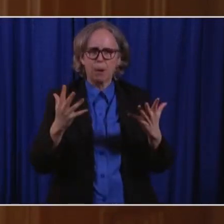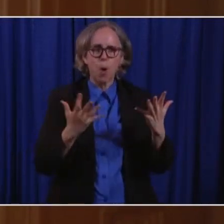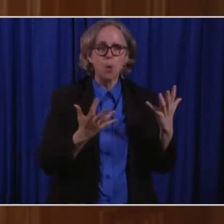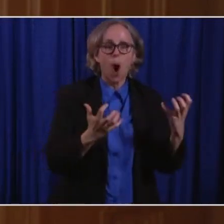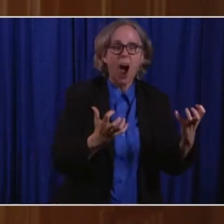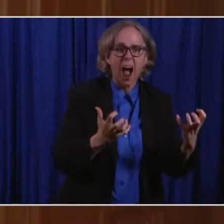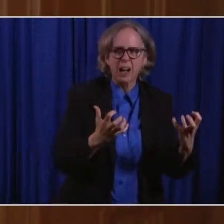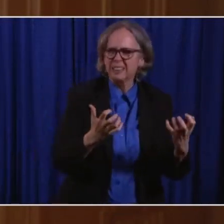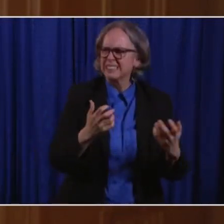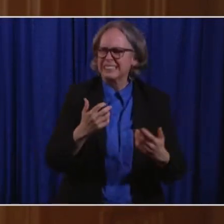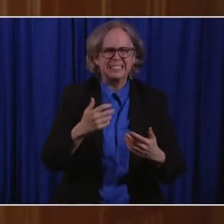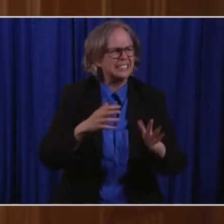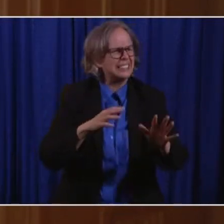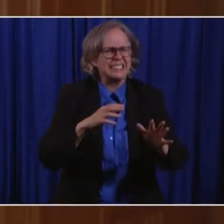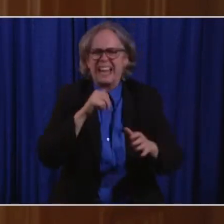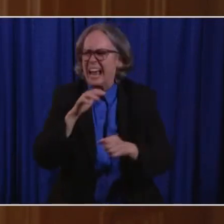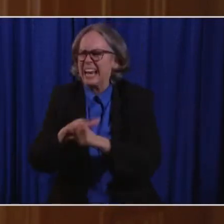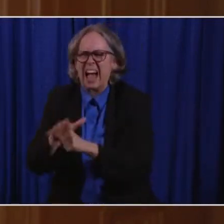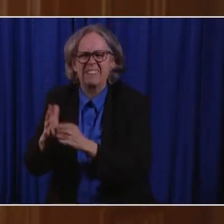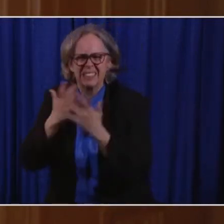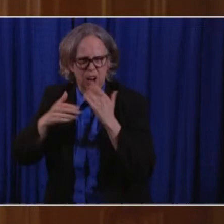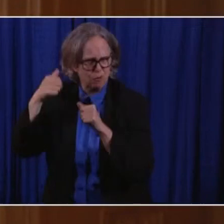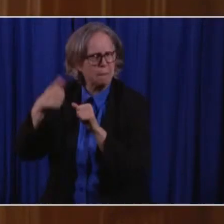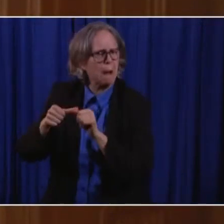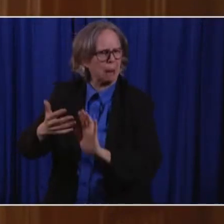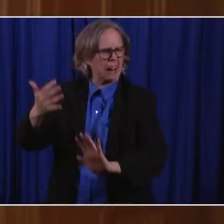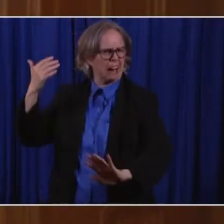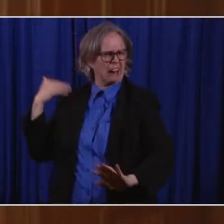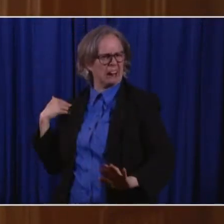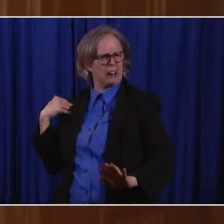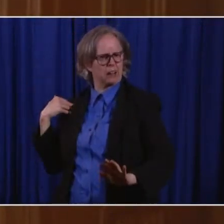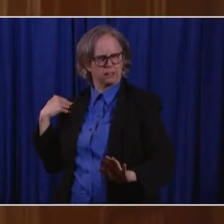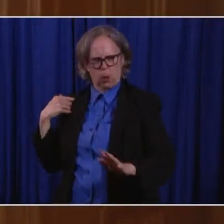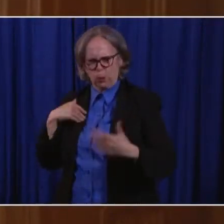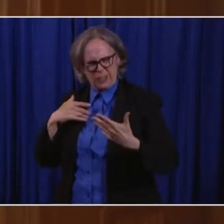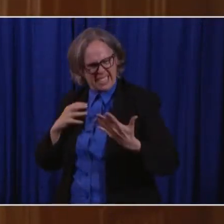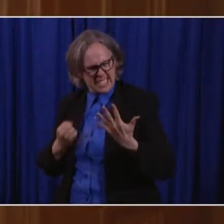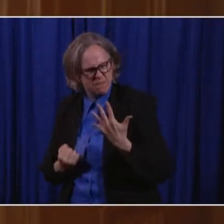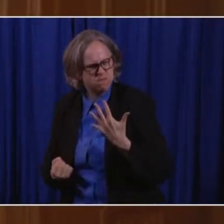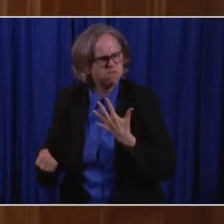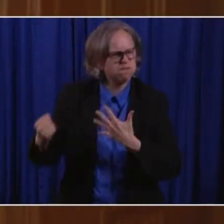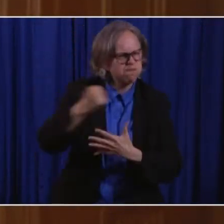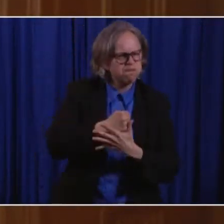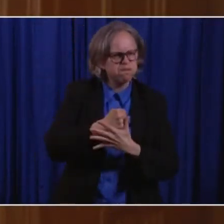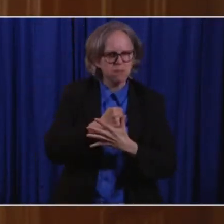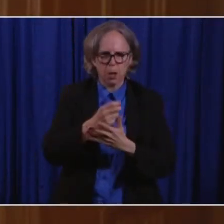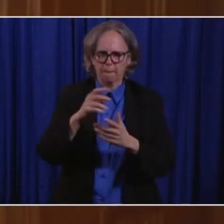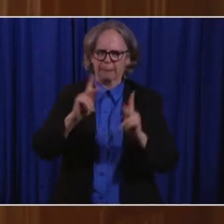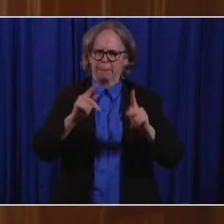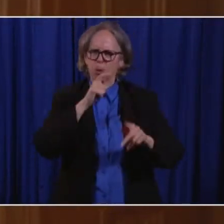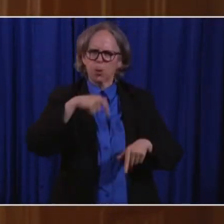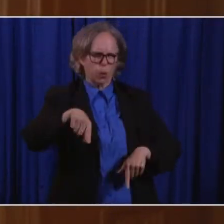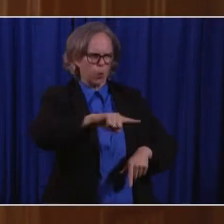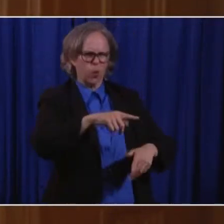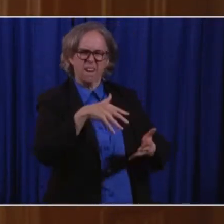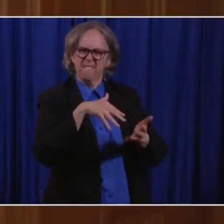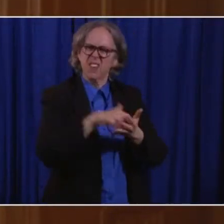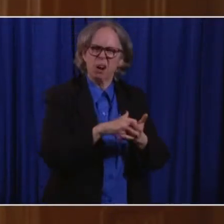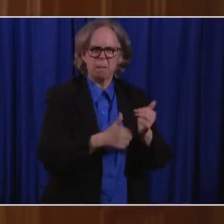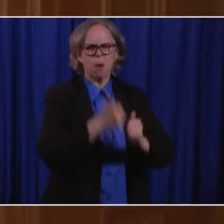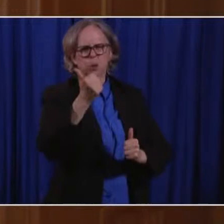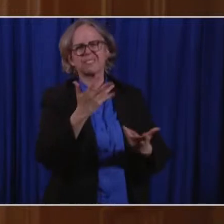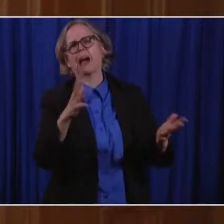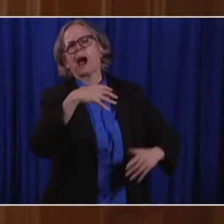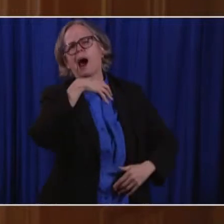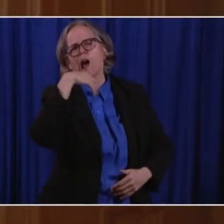that. We prioritized our most vulnerable Ohioans, the elderly, our healthcare workers, those born with serious